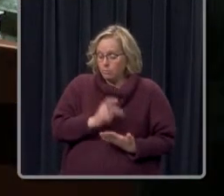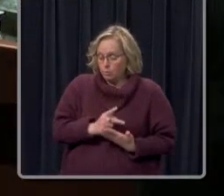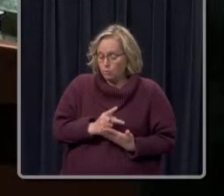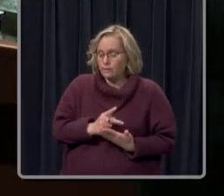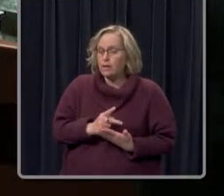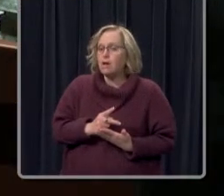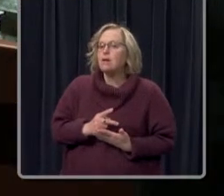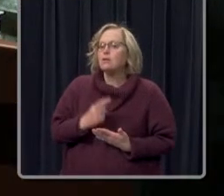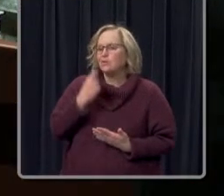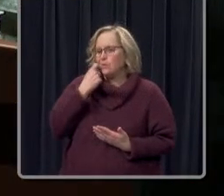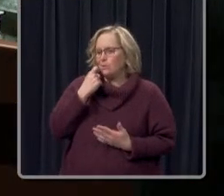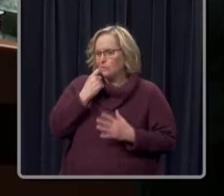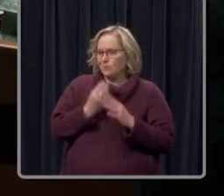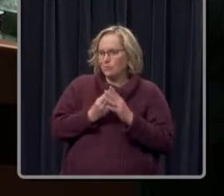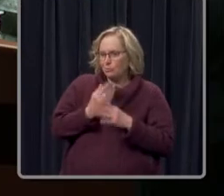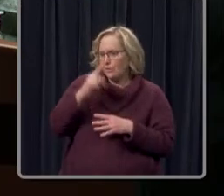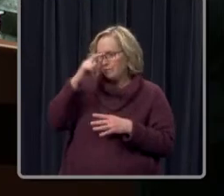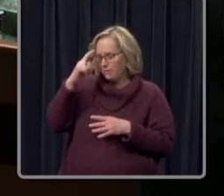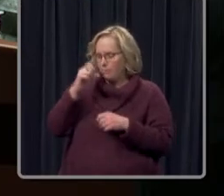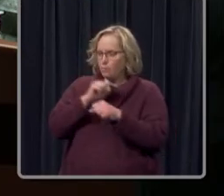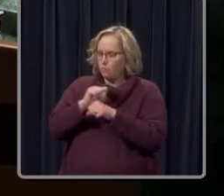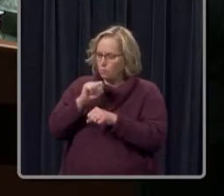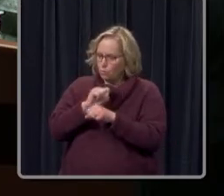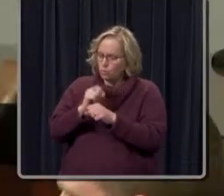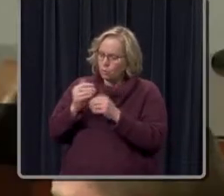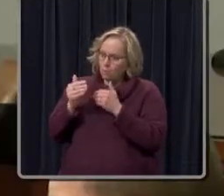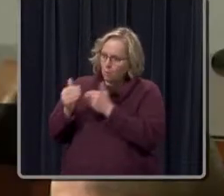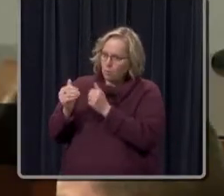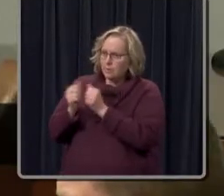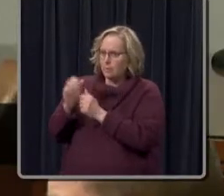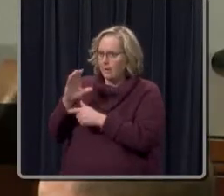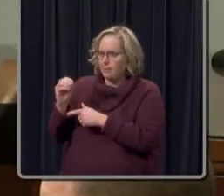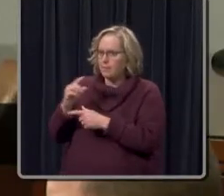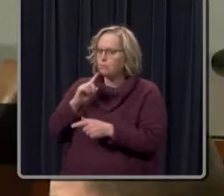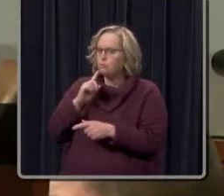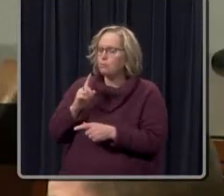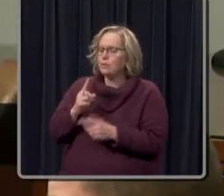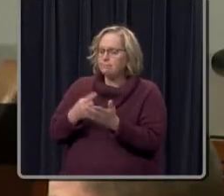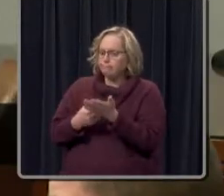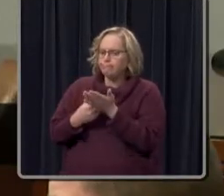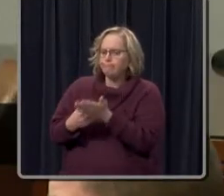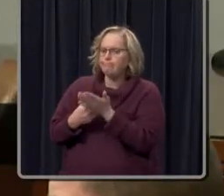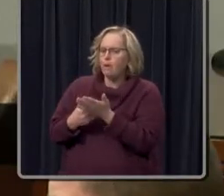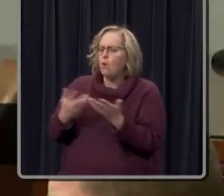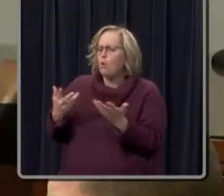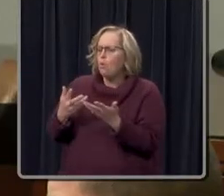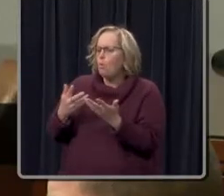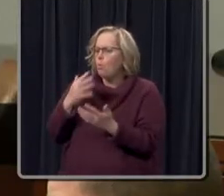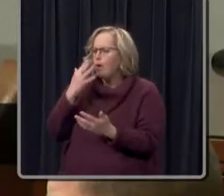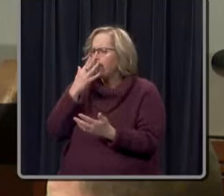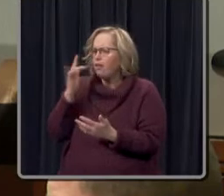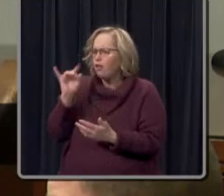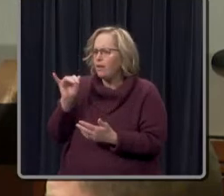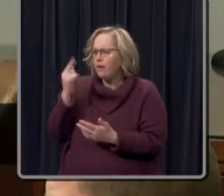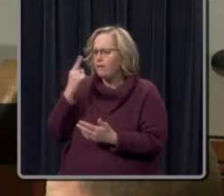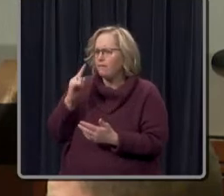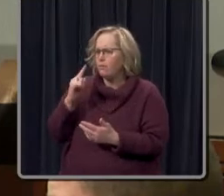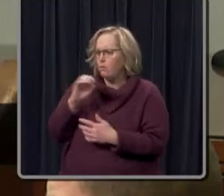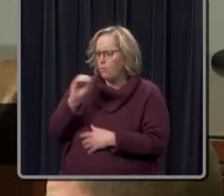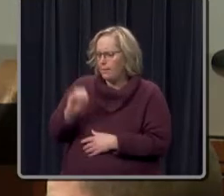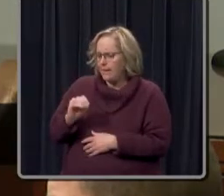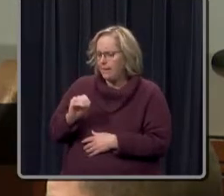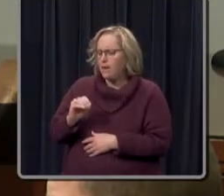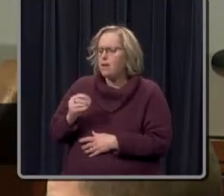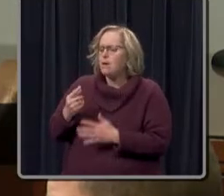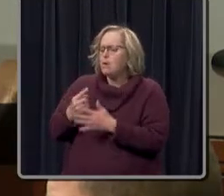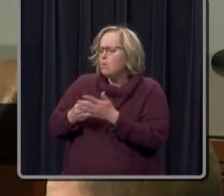spring and summer working closely with the company to really talk about what is it for Olathe, what does that mean, and really